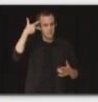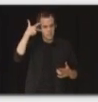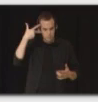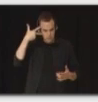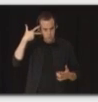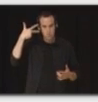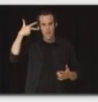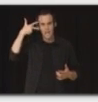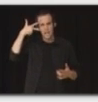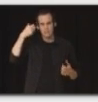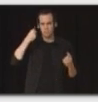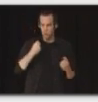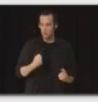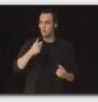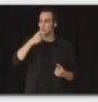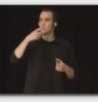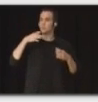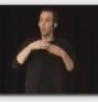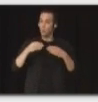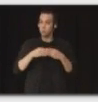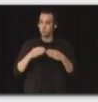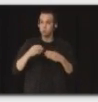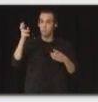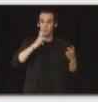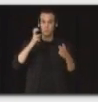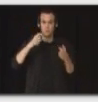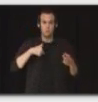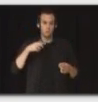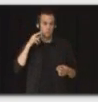an interesting forum where experts and users have